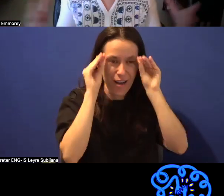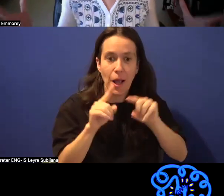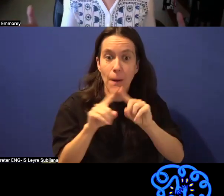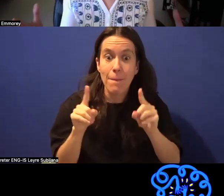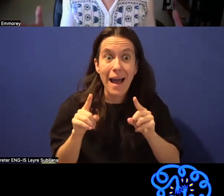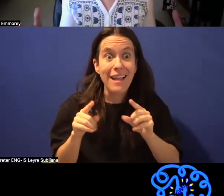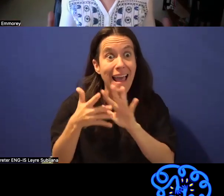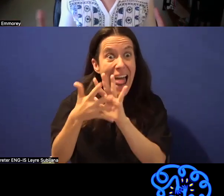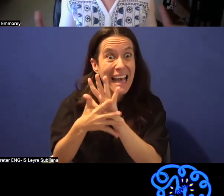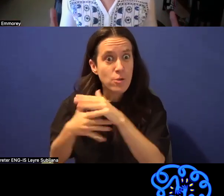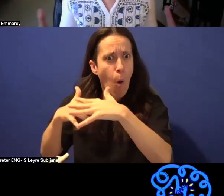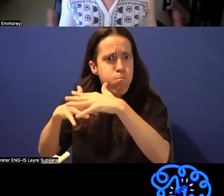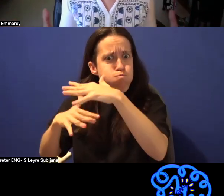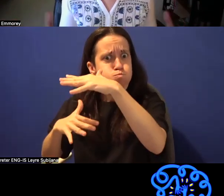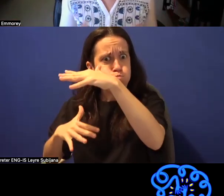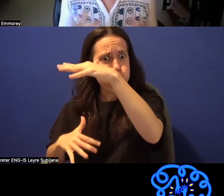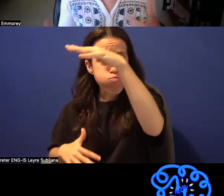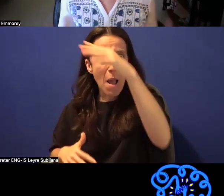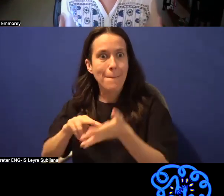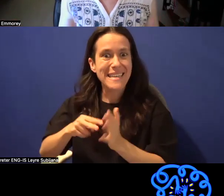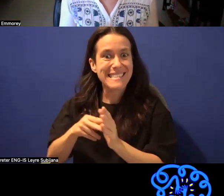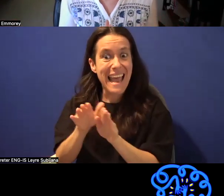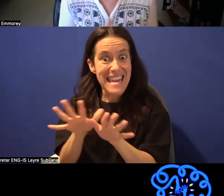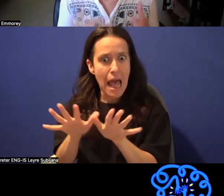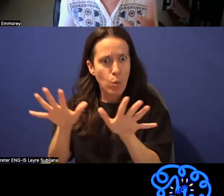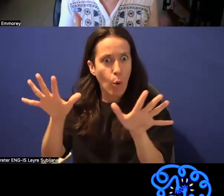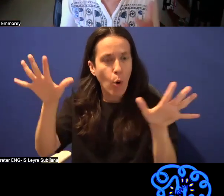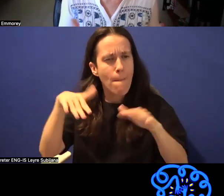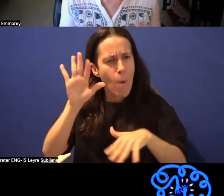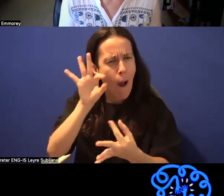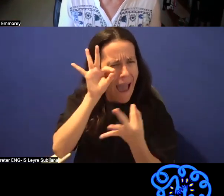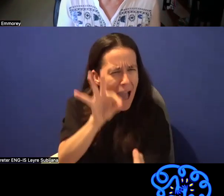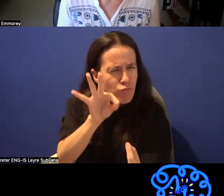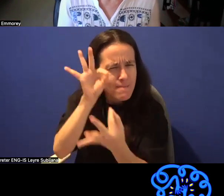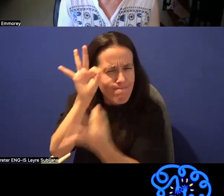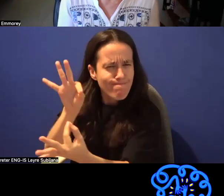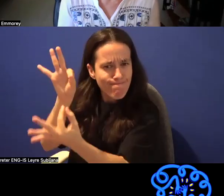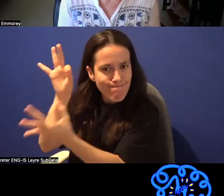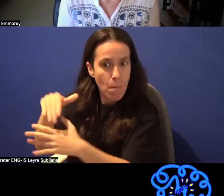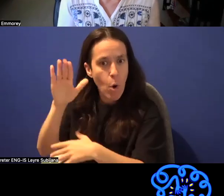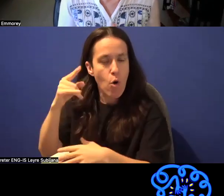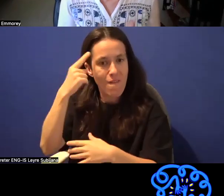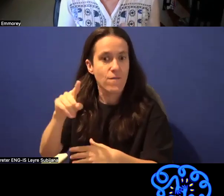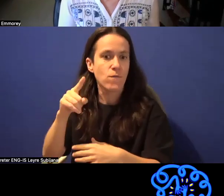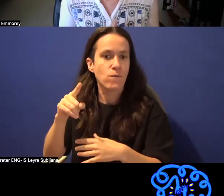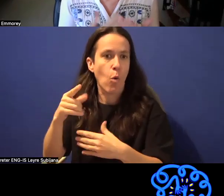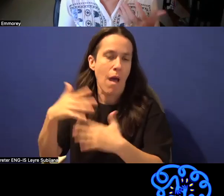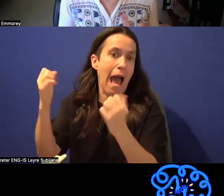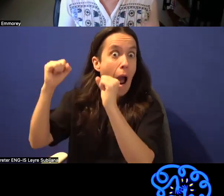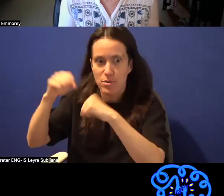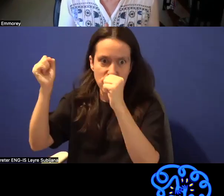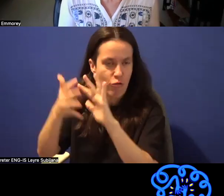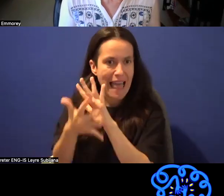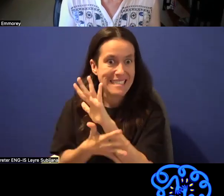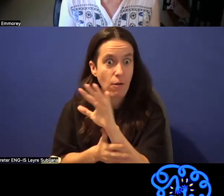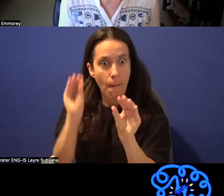when you have a large lexicon, then the network becomes more accurate with a more arbitrary lexicon. And when people have done this